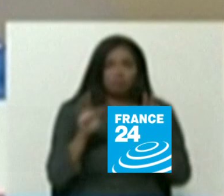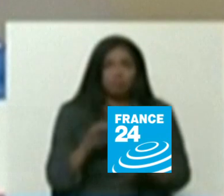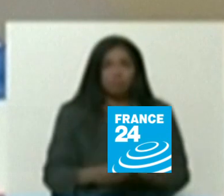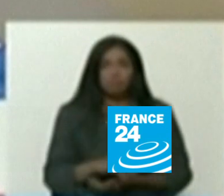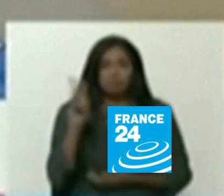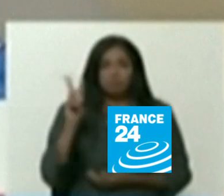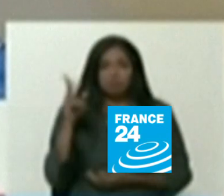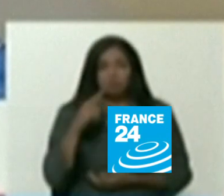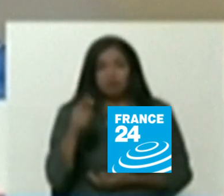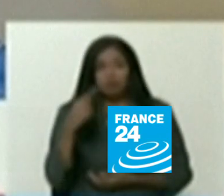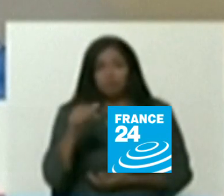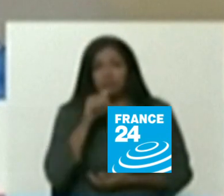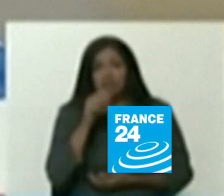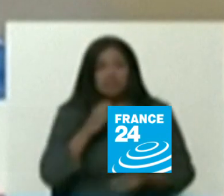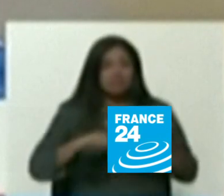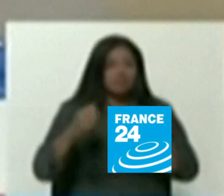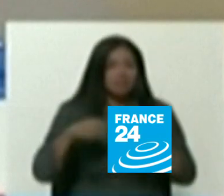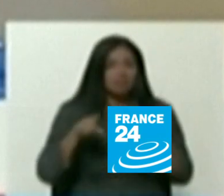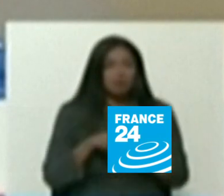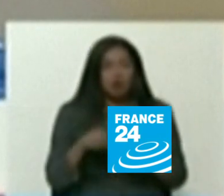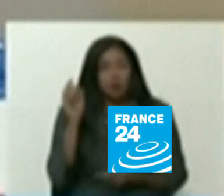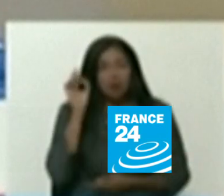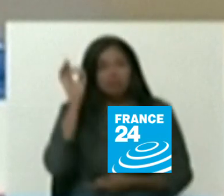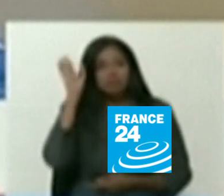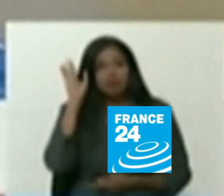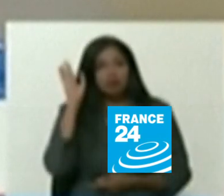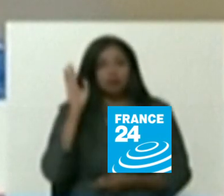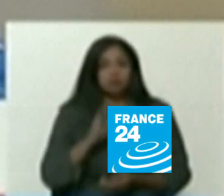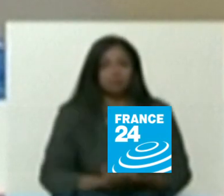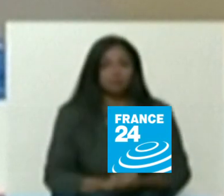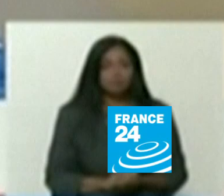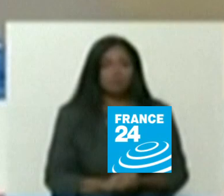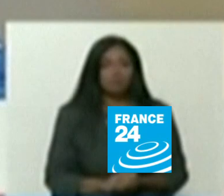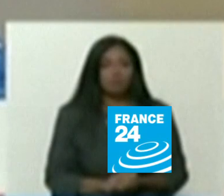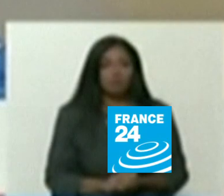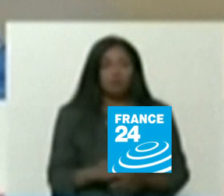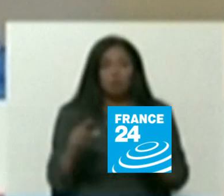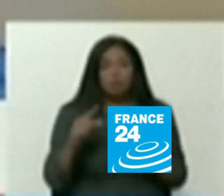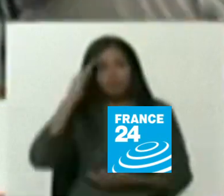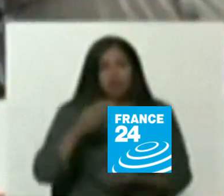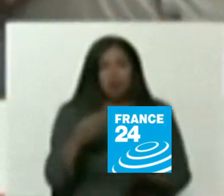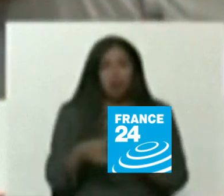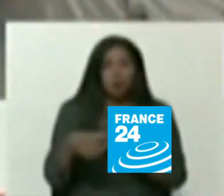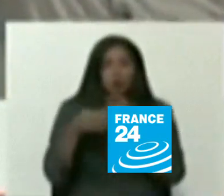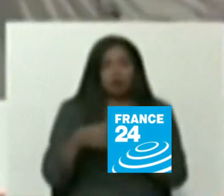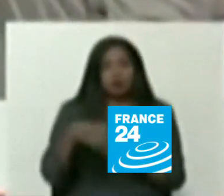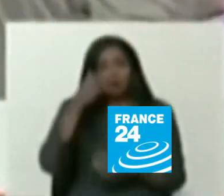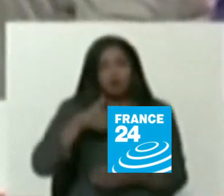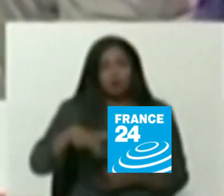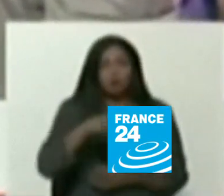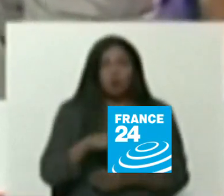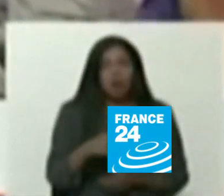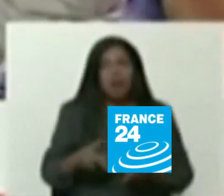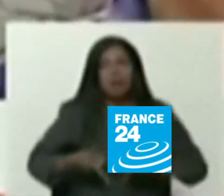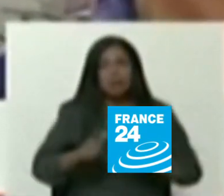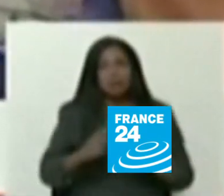The government of Nicolas Maduro has accused Bogota of seeking to set off an armed conflict inside Venezuela, recruiting Venezuelan